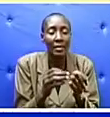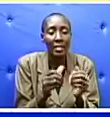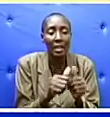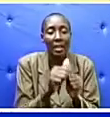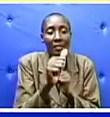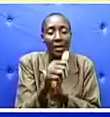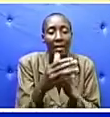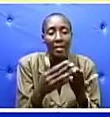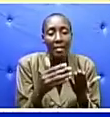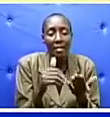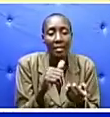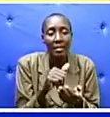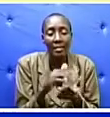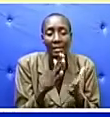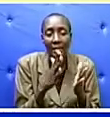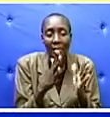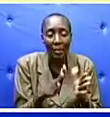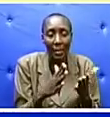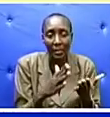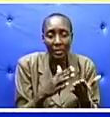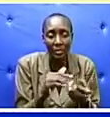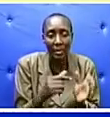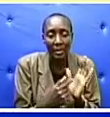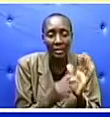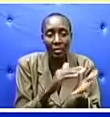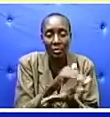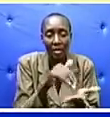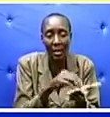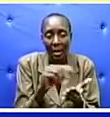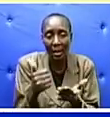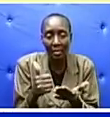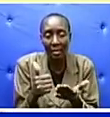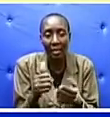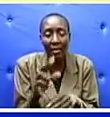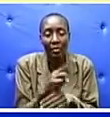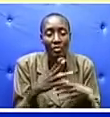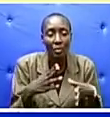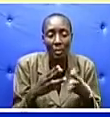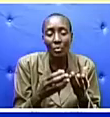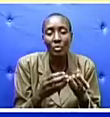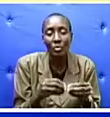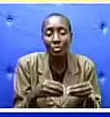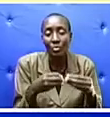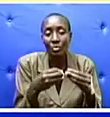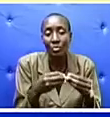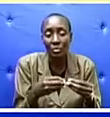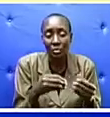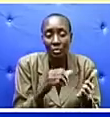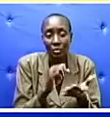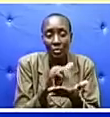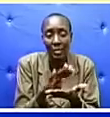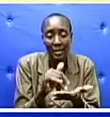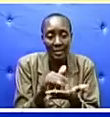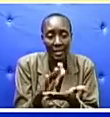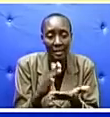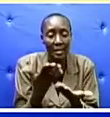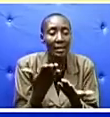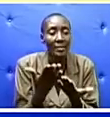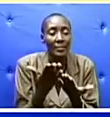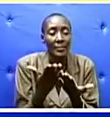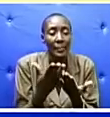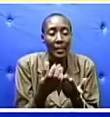like other facilities have courier services, they just dispatch your medication. Like where I go to